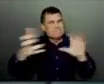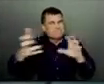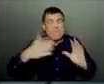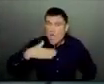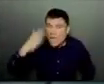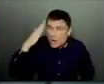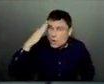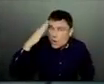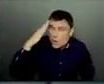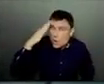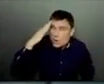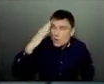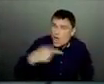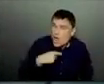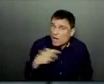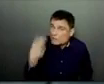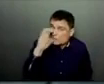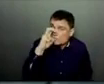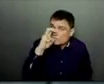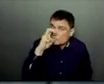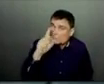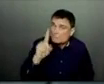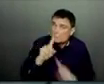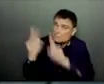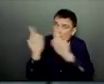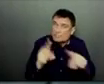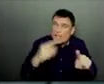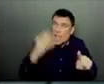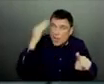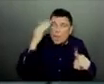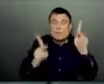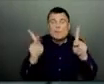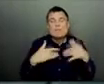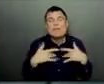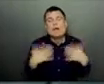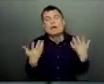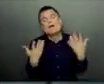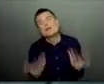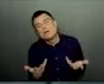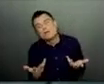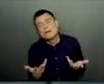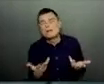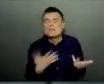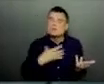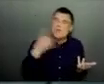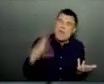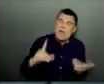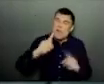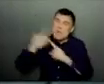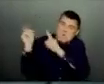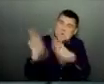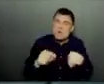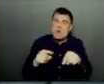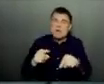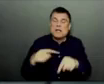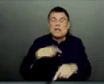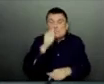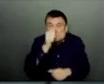the restaurant and the food service industry has had to face in what has already been a very tough year.